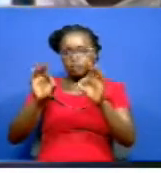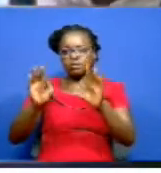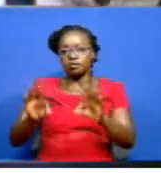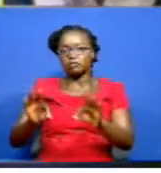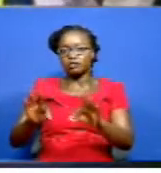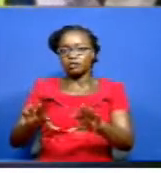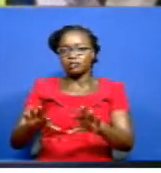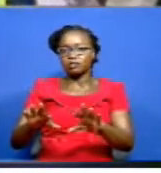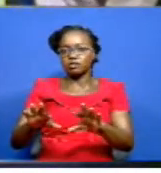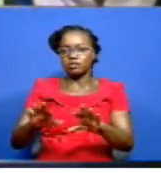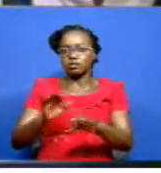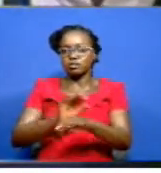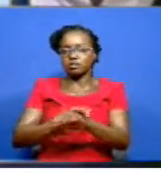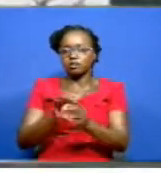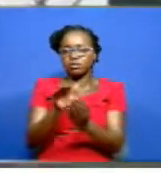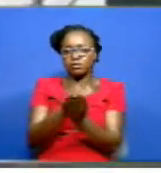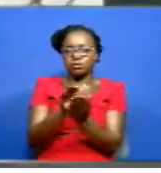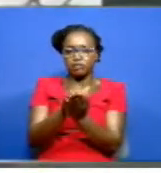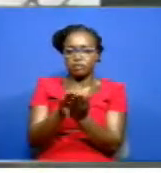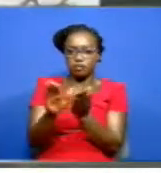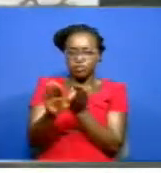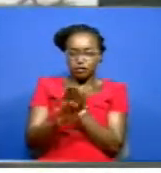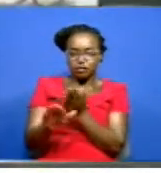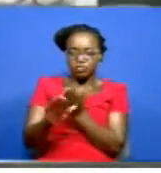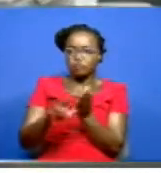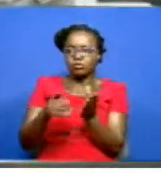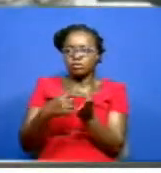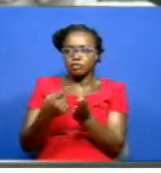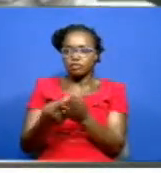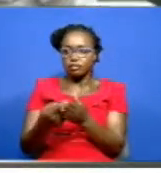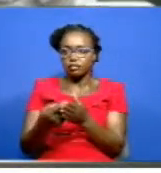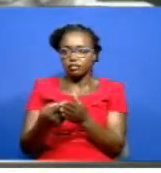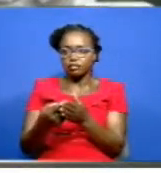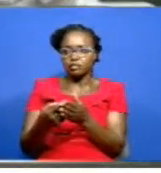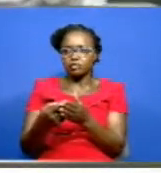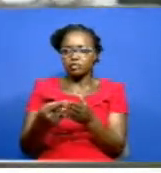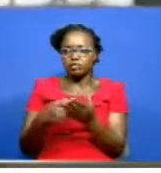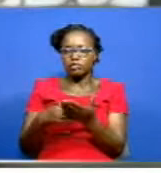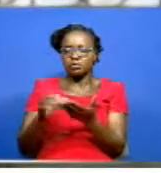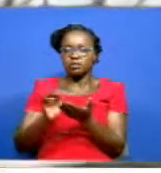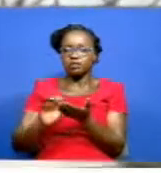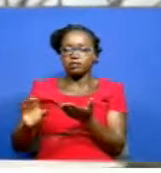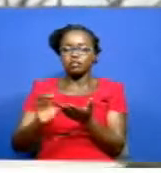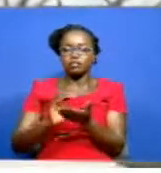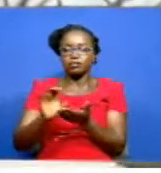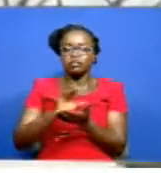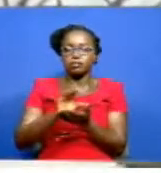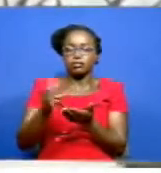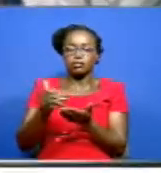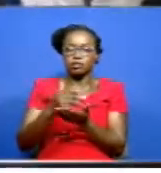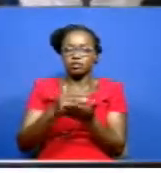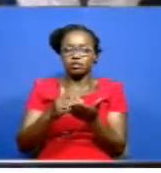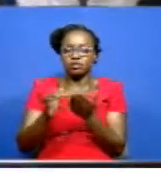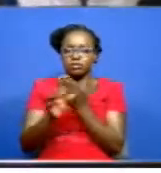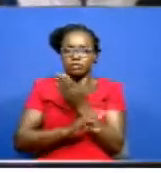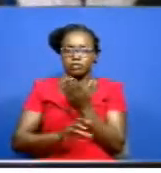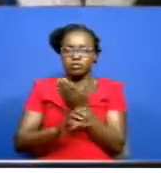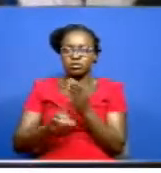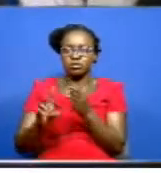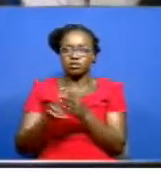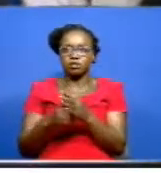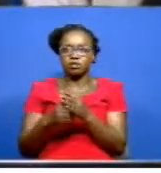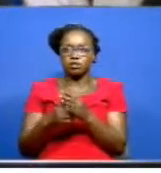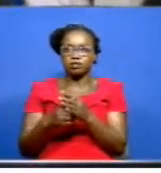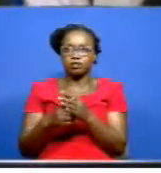very good storage facilities. And from there on, it will roll out to the rest of the country, beginning with